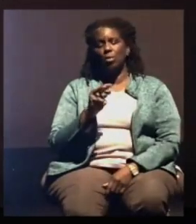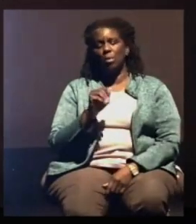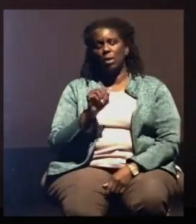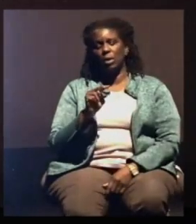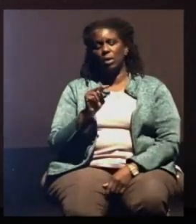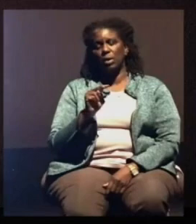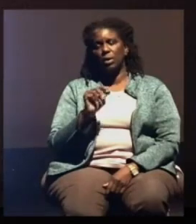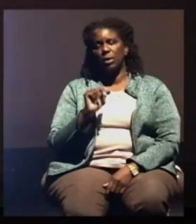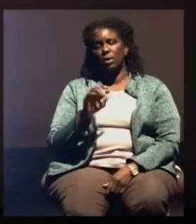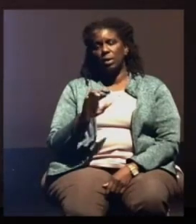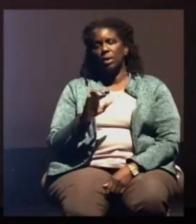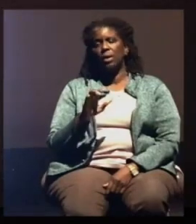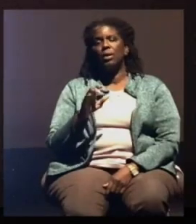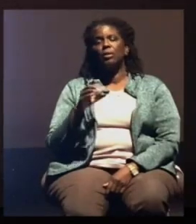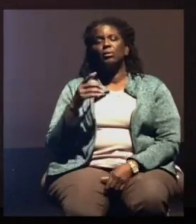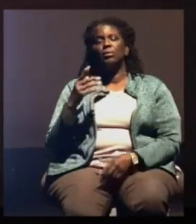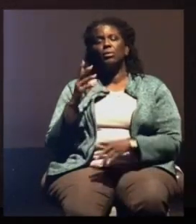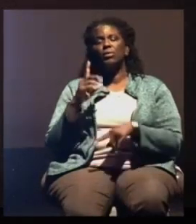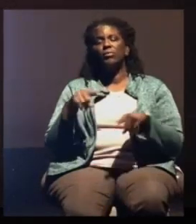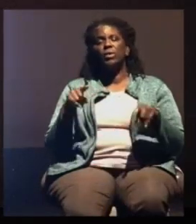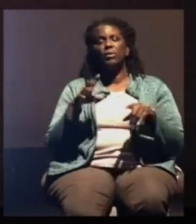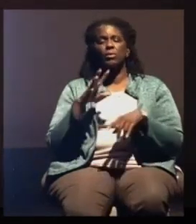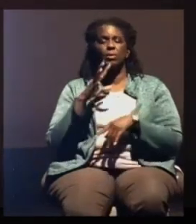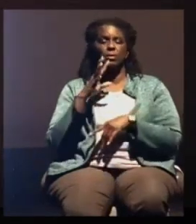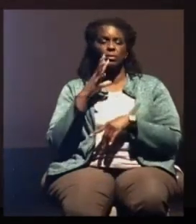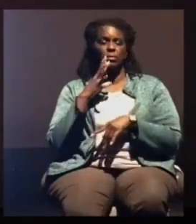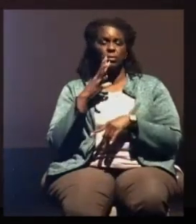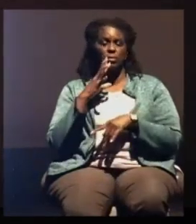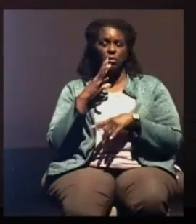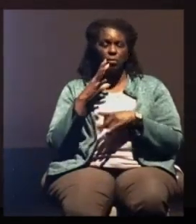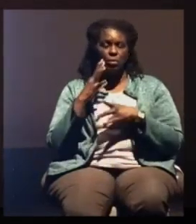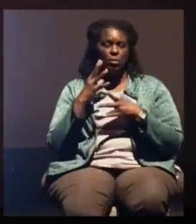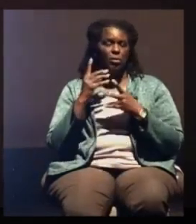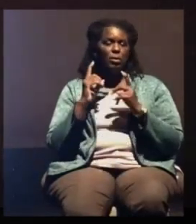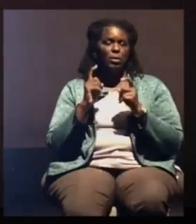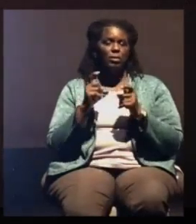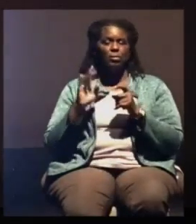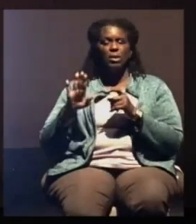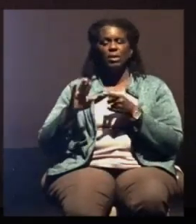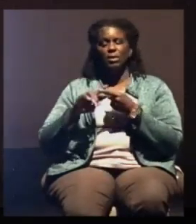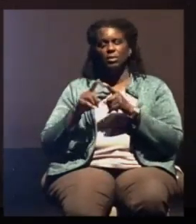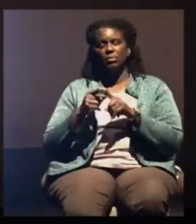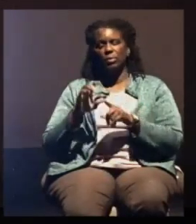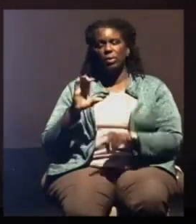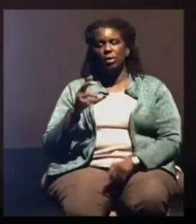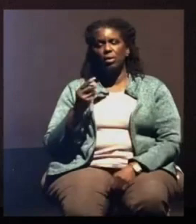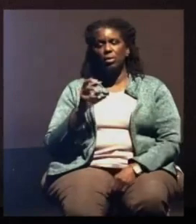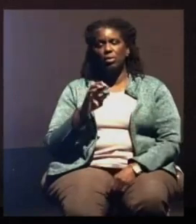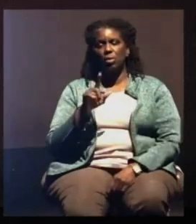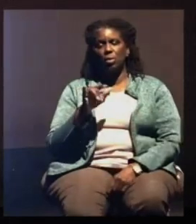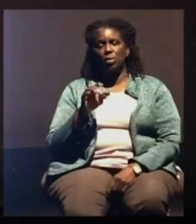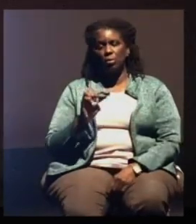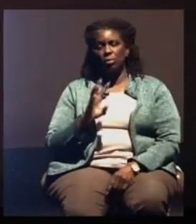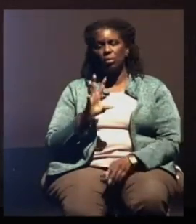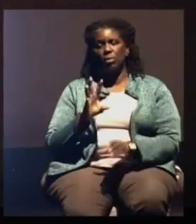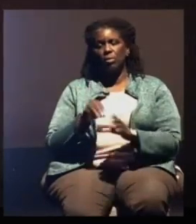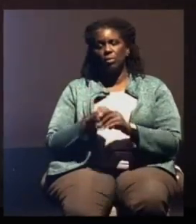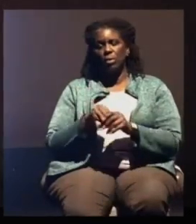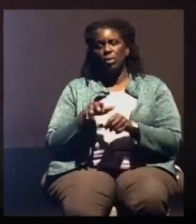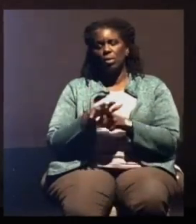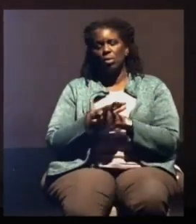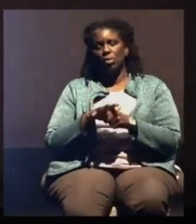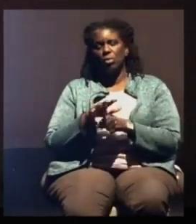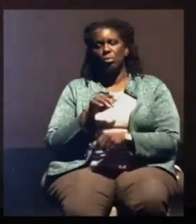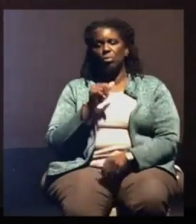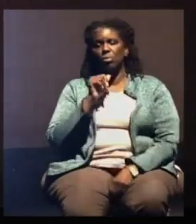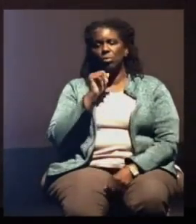talks given by his longtime friend, Charlie Munger. Kaufman is actively involved in a variety of local and national nonprofit